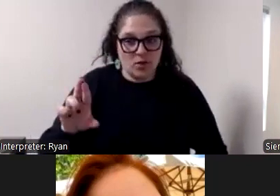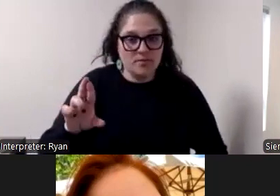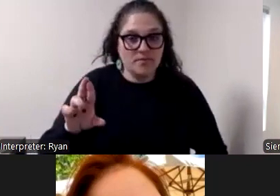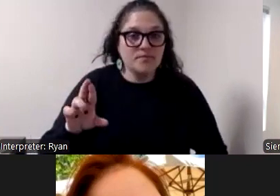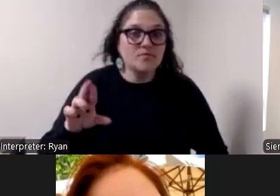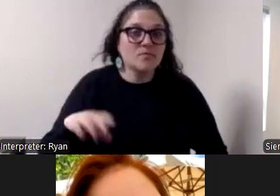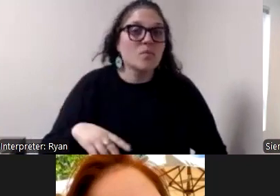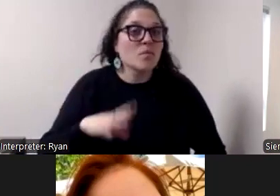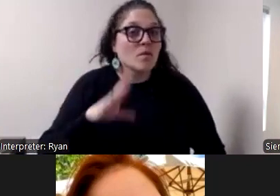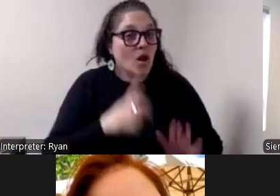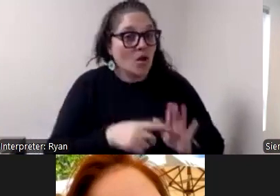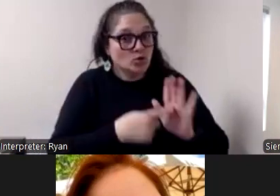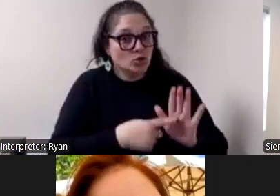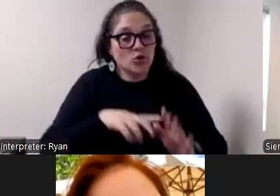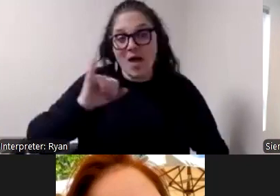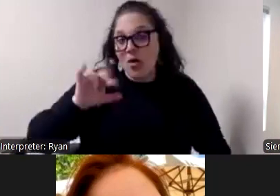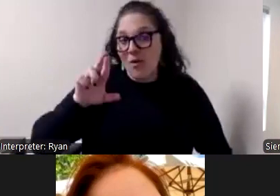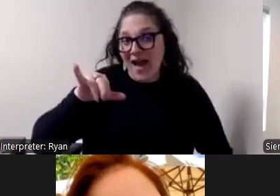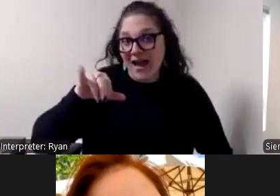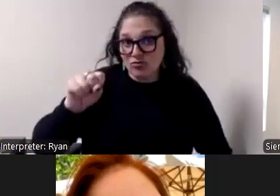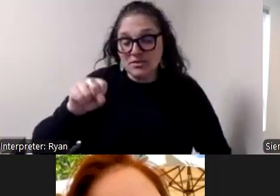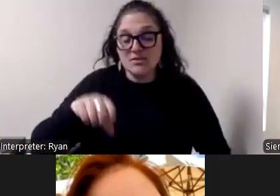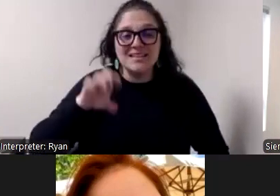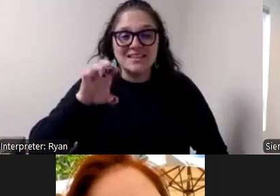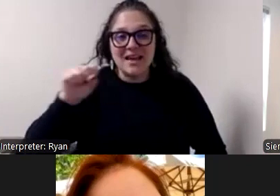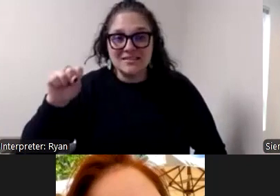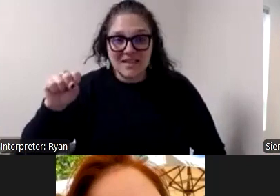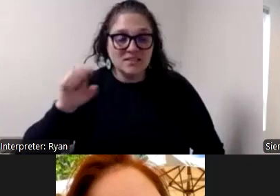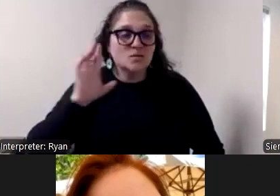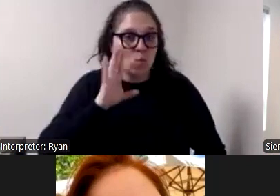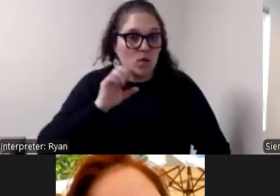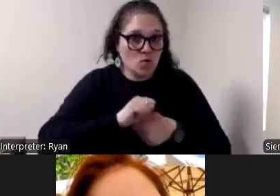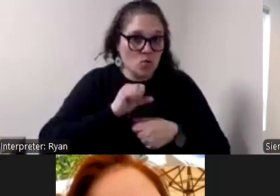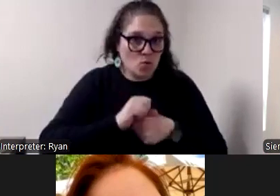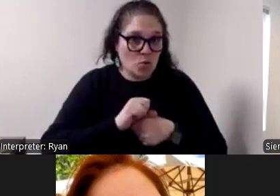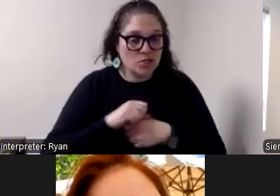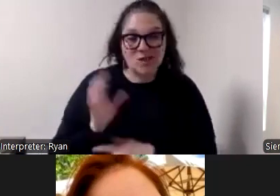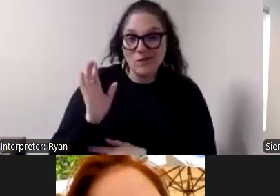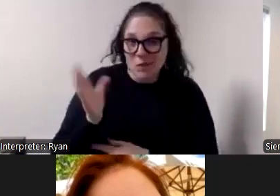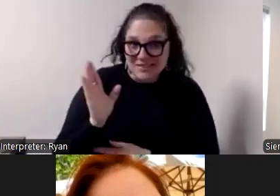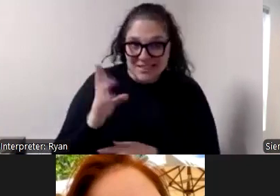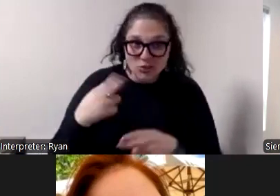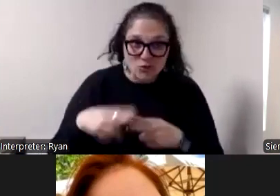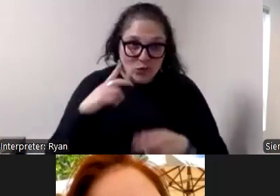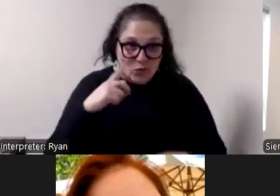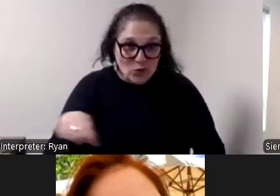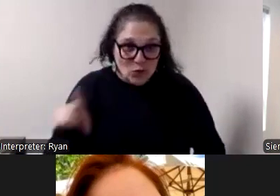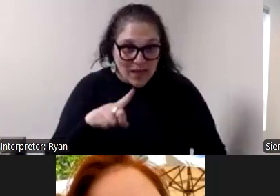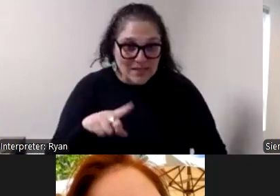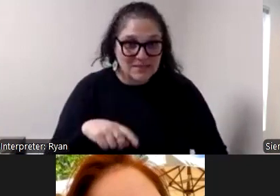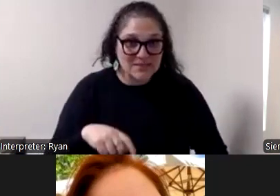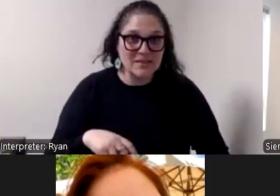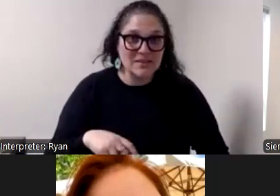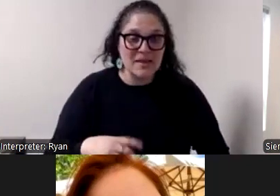how Iris ESS timesheet entry works. So I've got a little presentation for you guys. Let me see